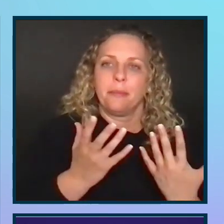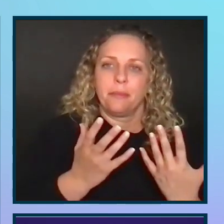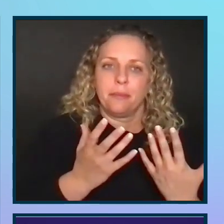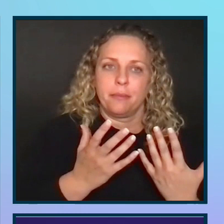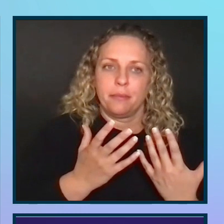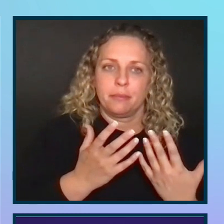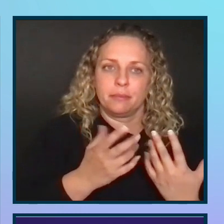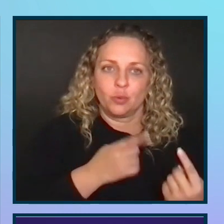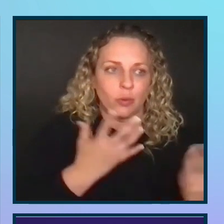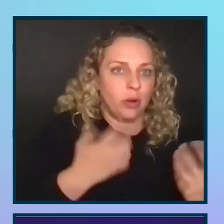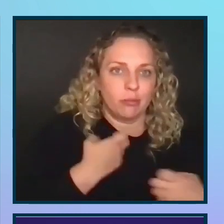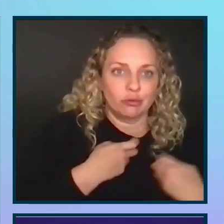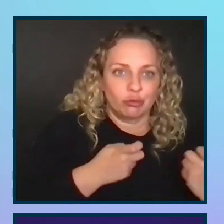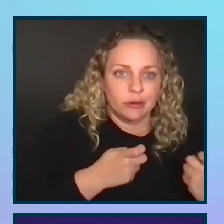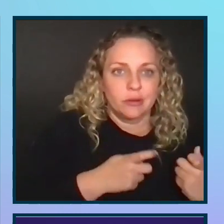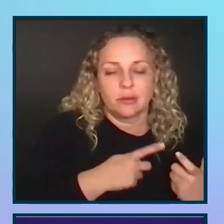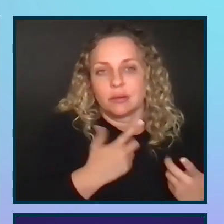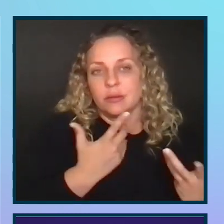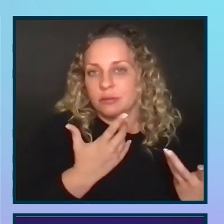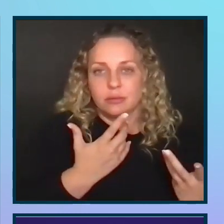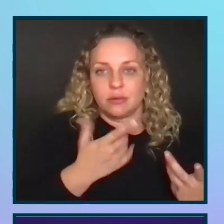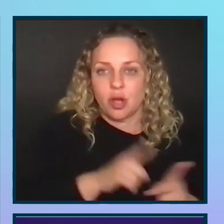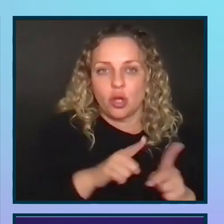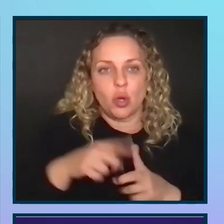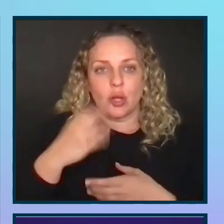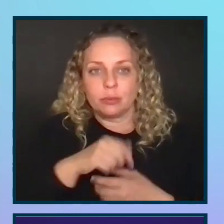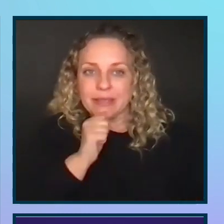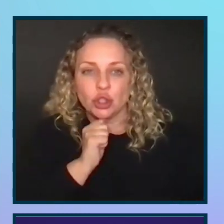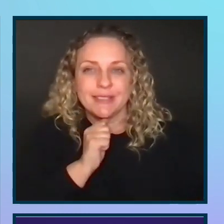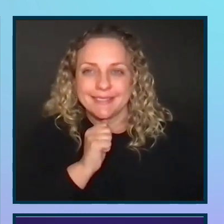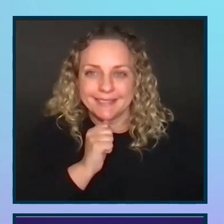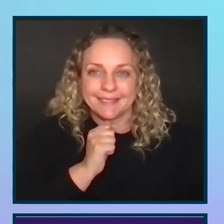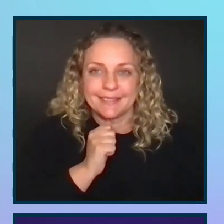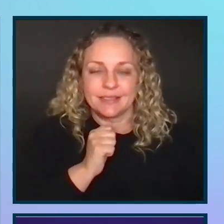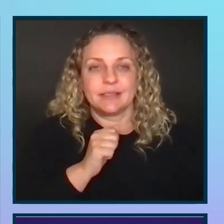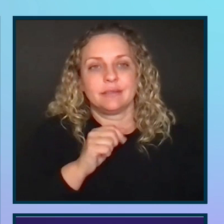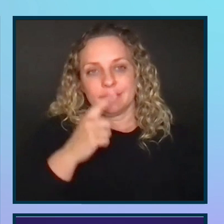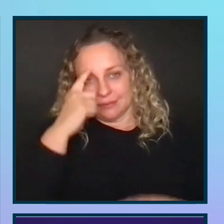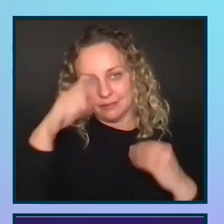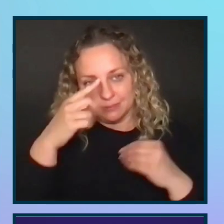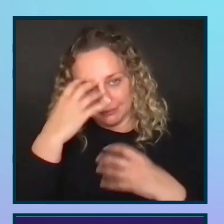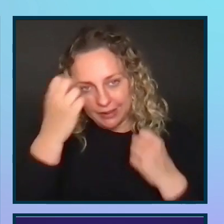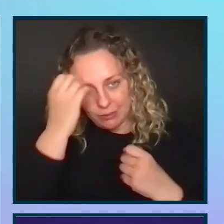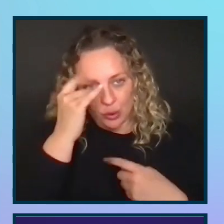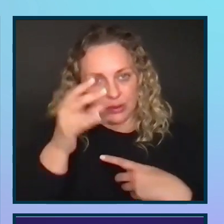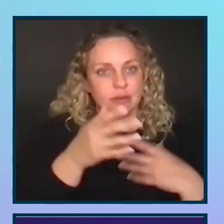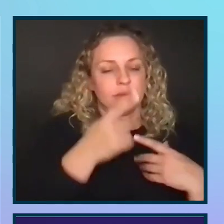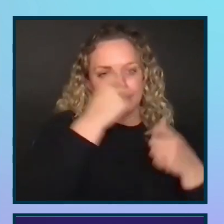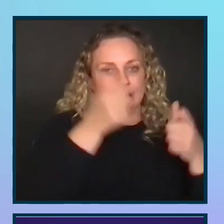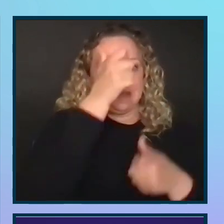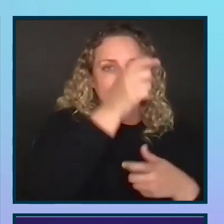they have issues with emotional regulation. That also includes patience, working memory, executive function, and